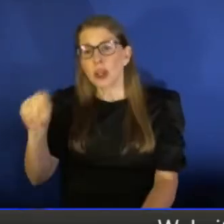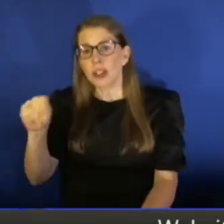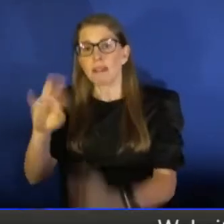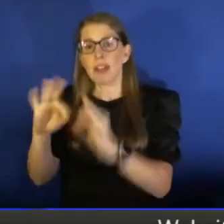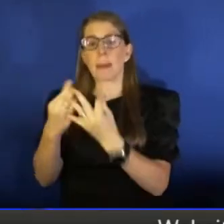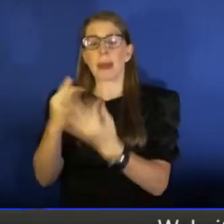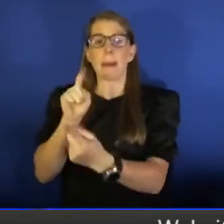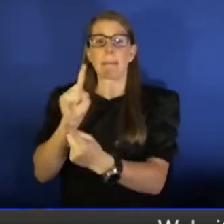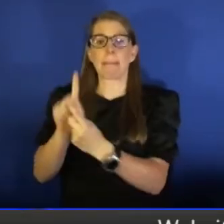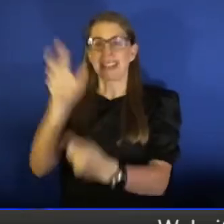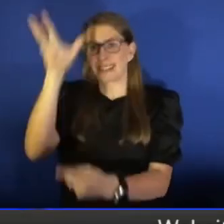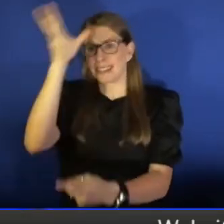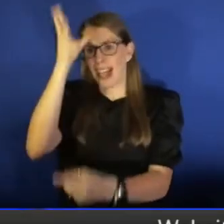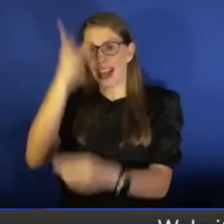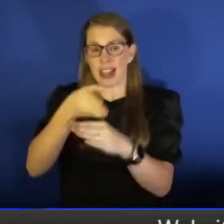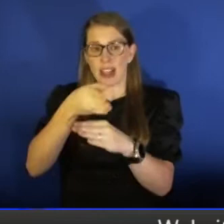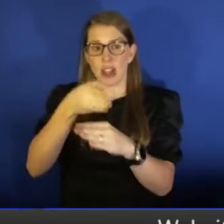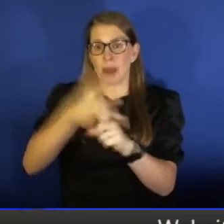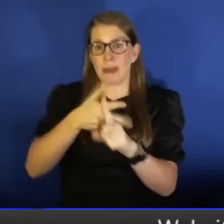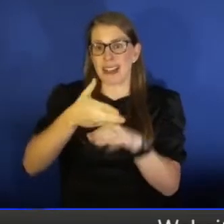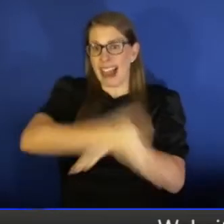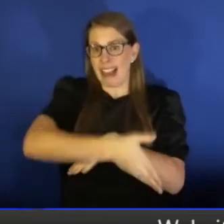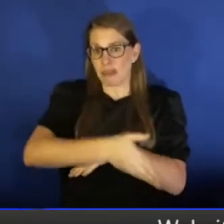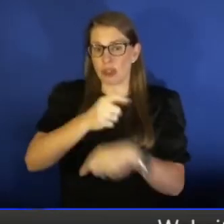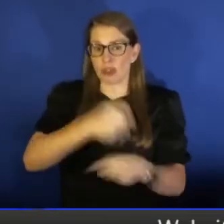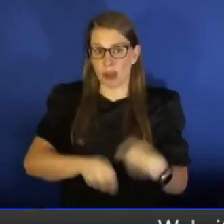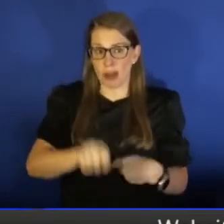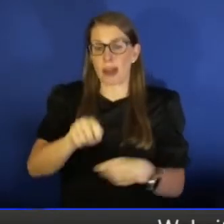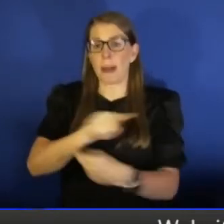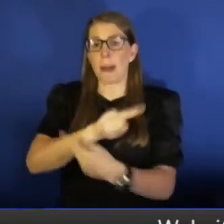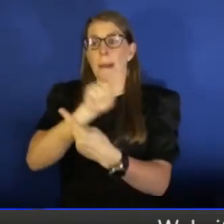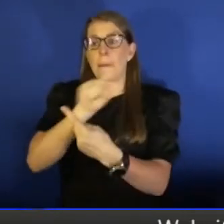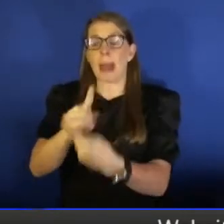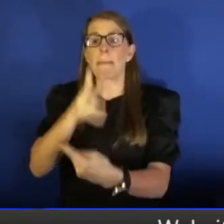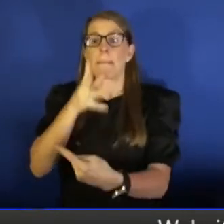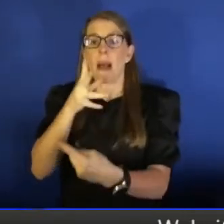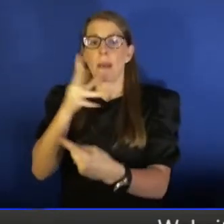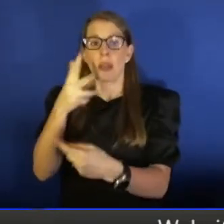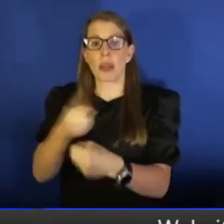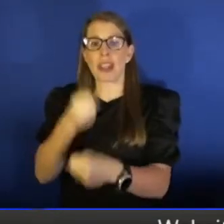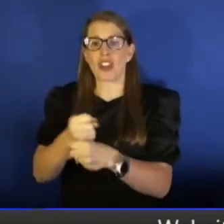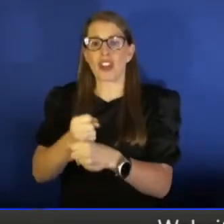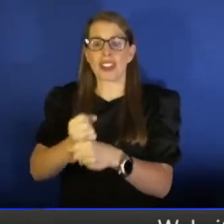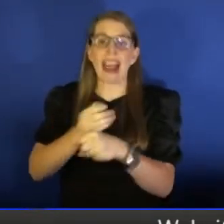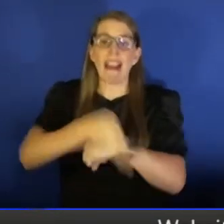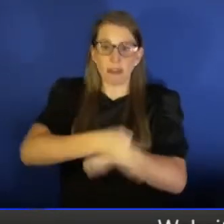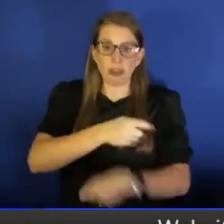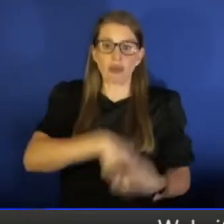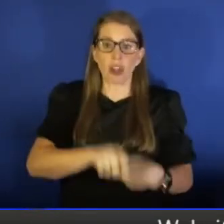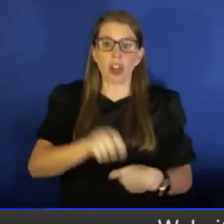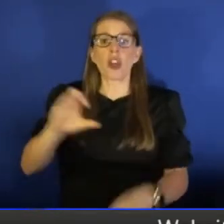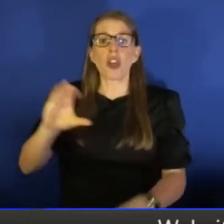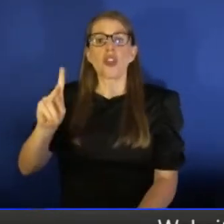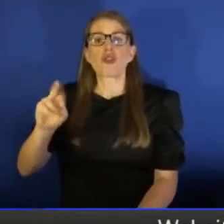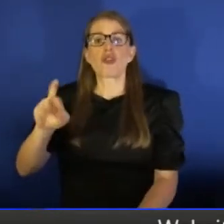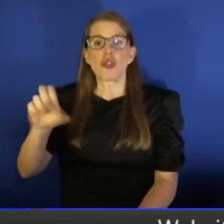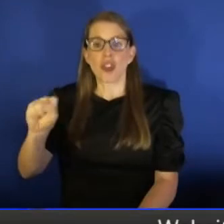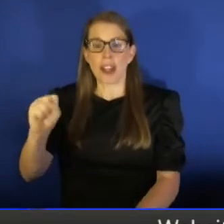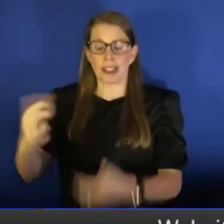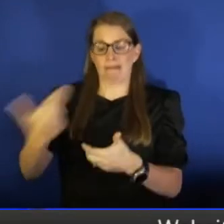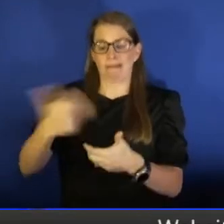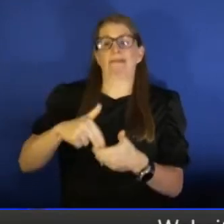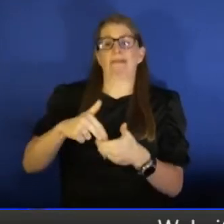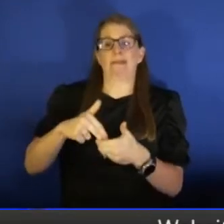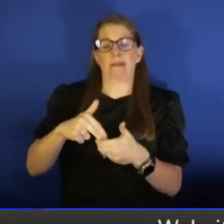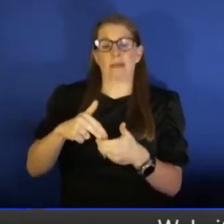after transplant. We met his mother about 3 years after transplant, and then Chris, his father, came on our board of directors when